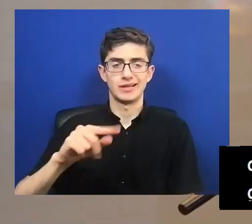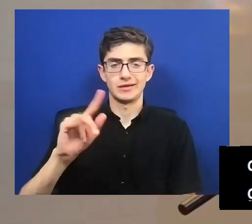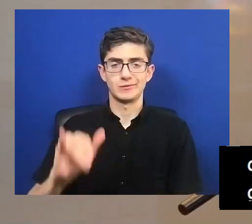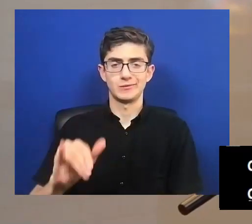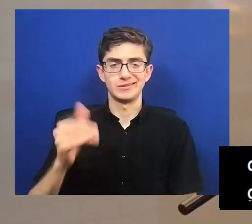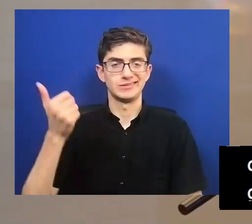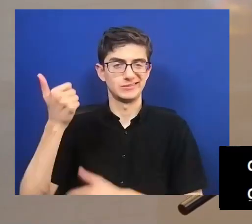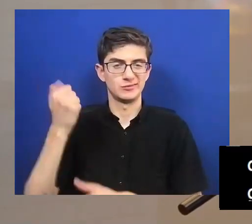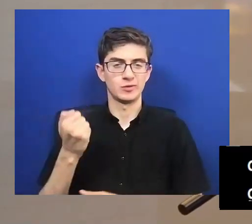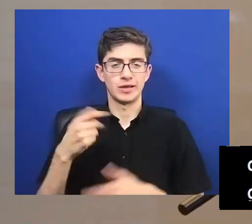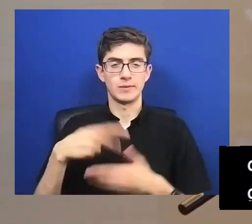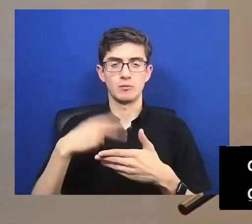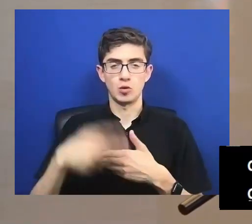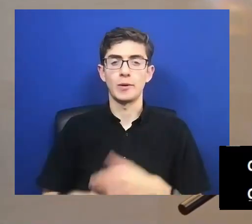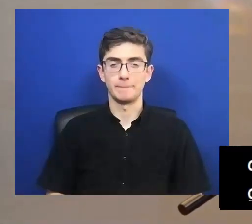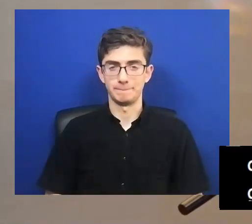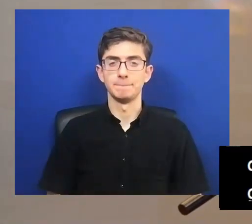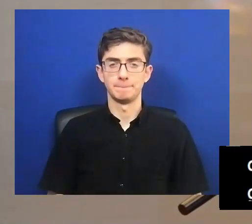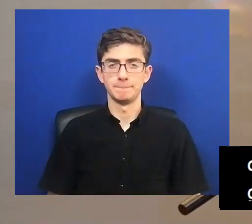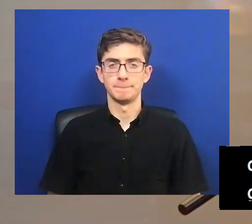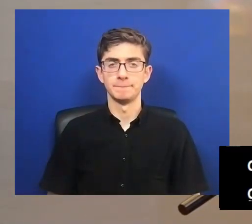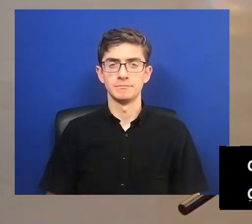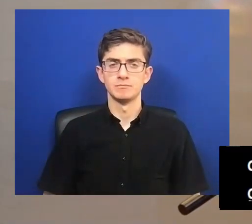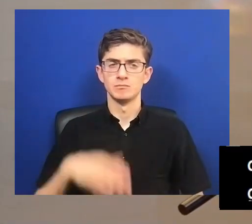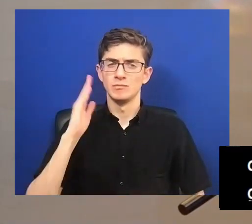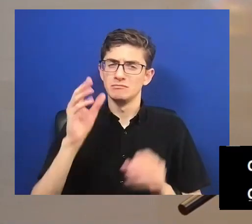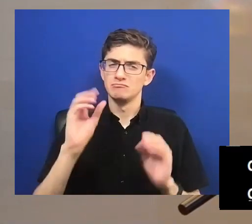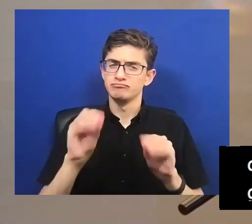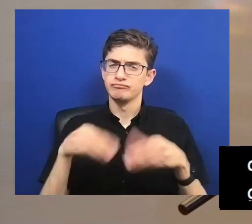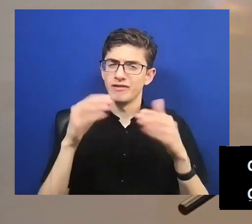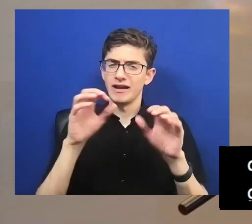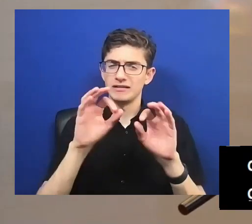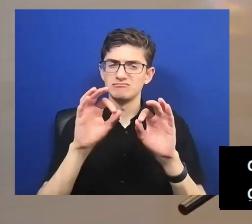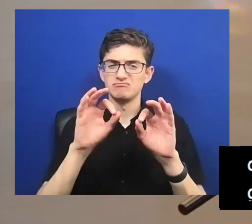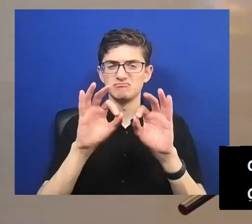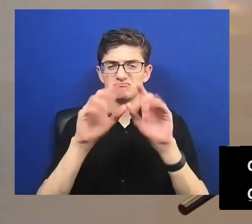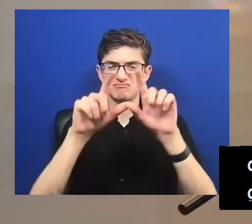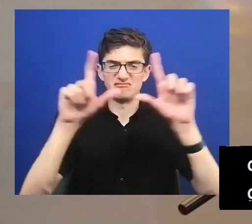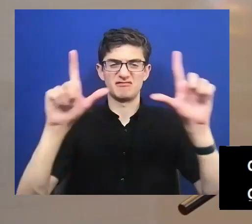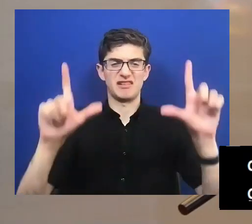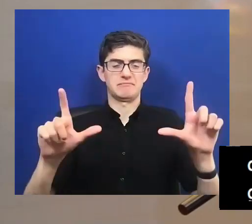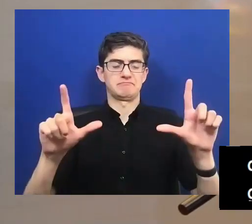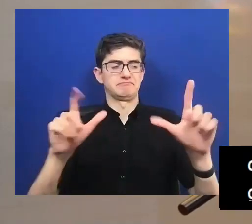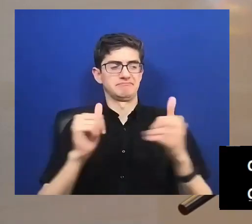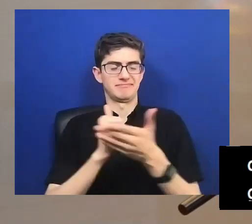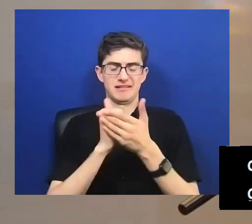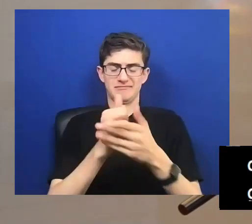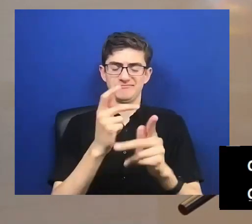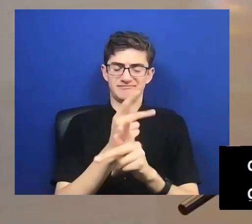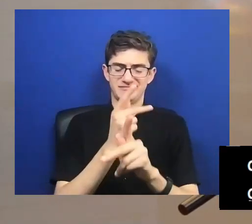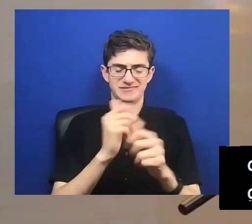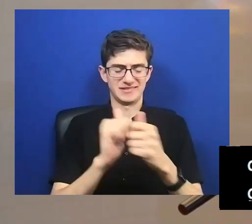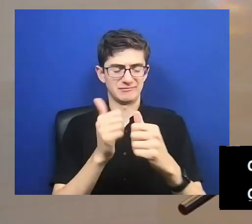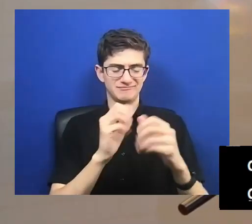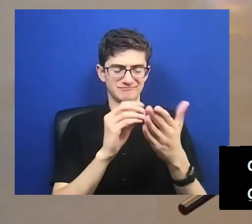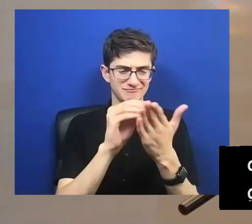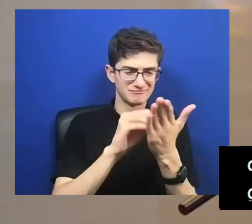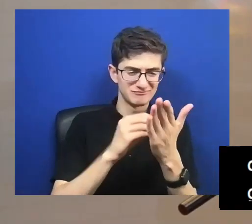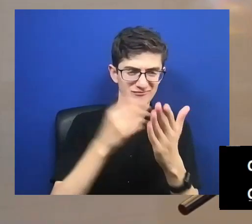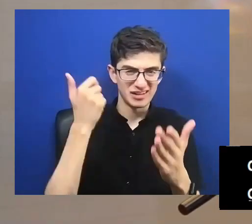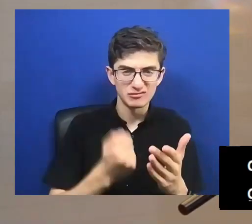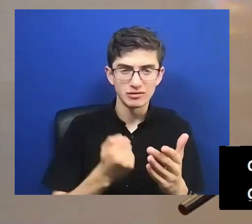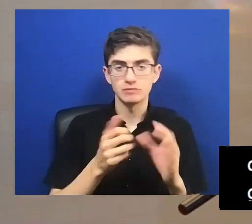framework for all of our ConnectALL programs, including grants related to affordable housing and public